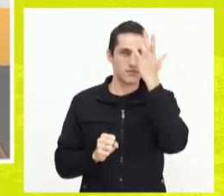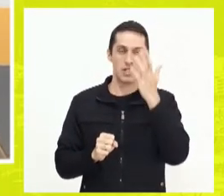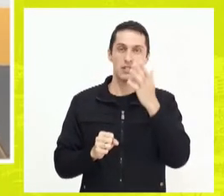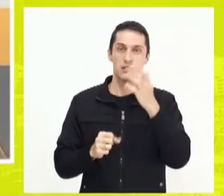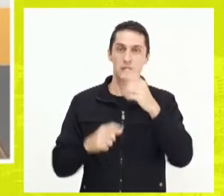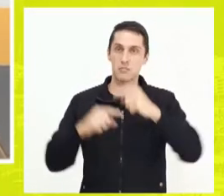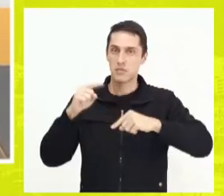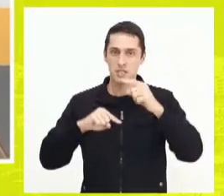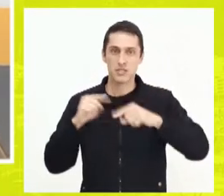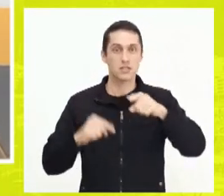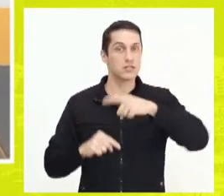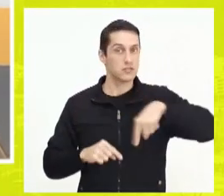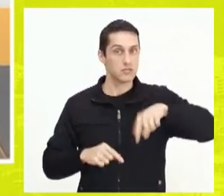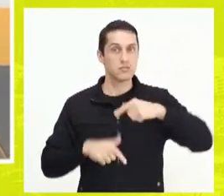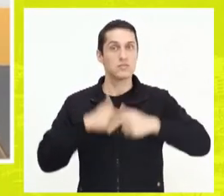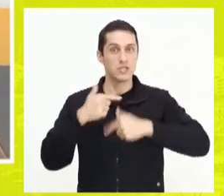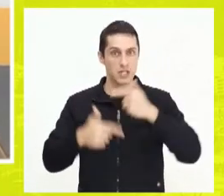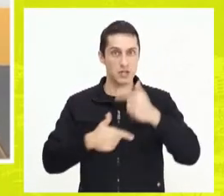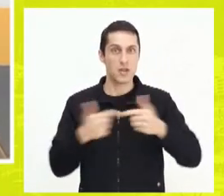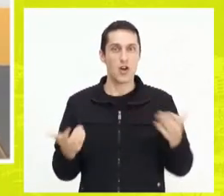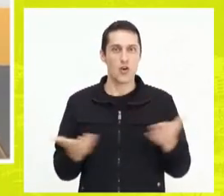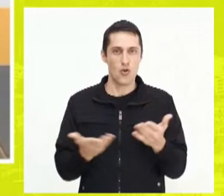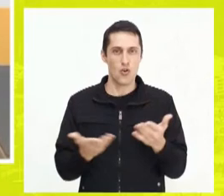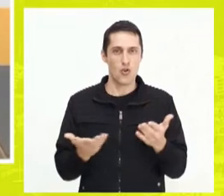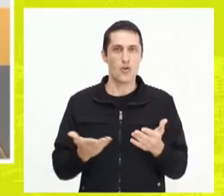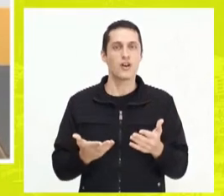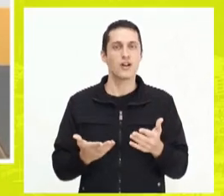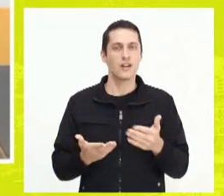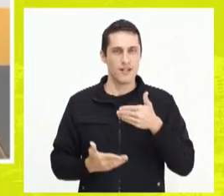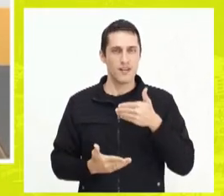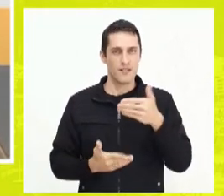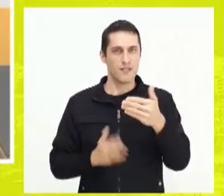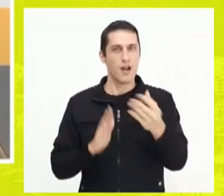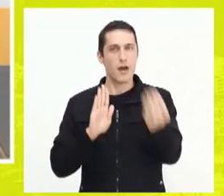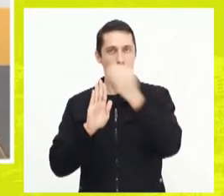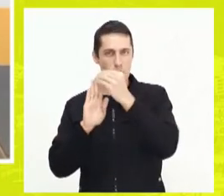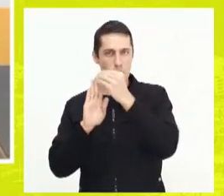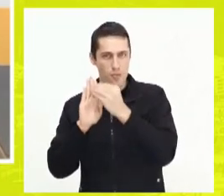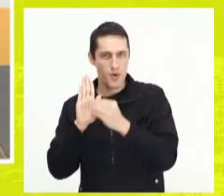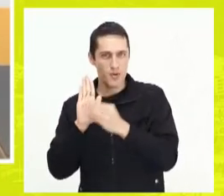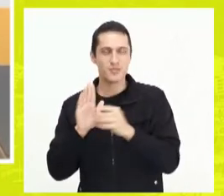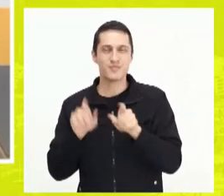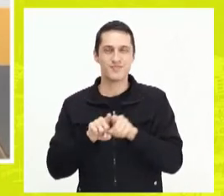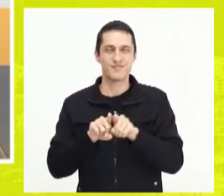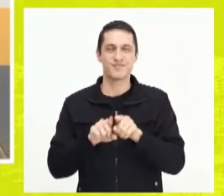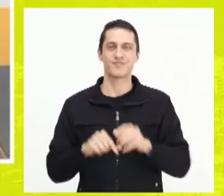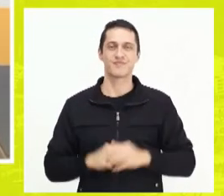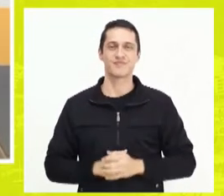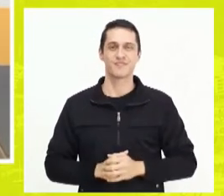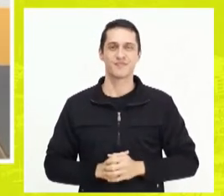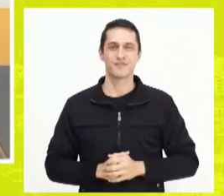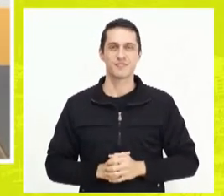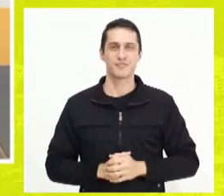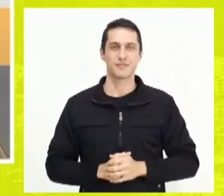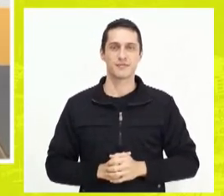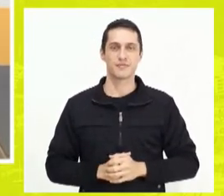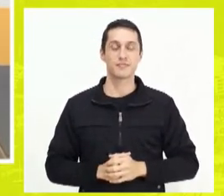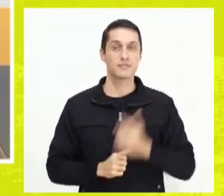use this material and the work today here will be allocated in our repository